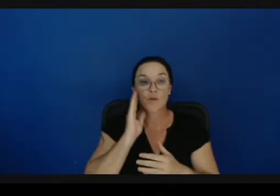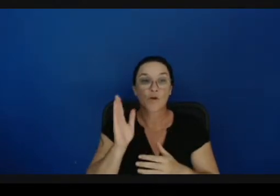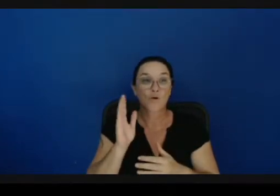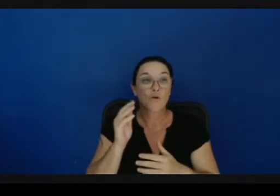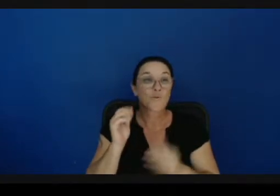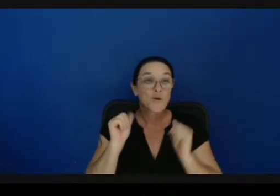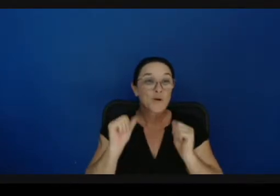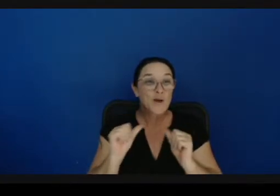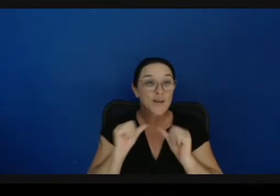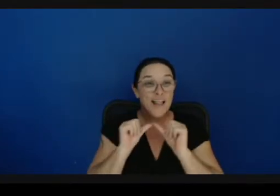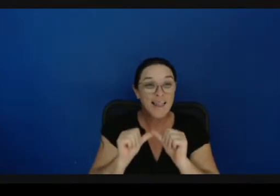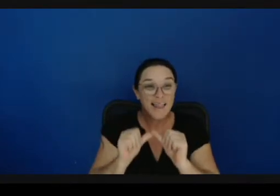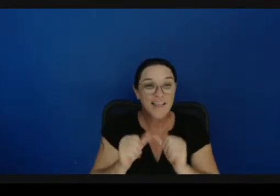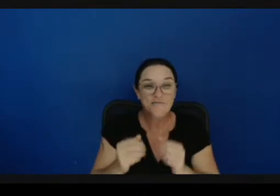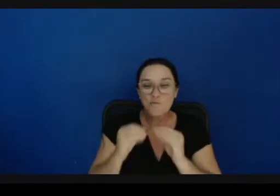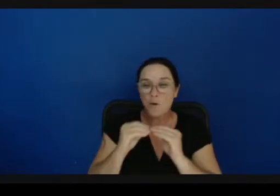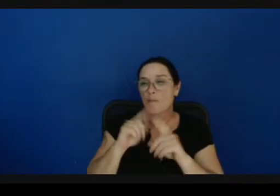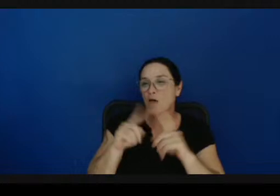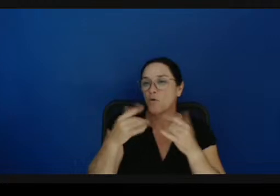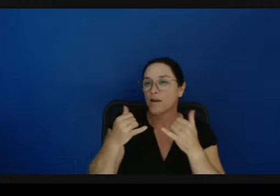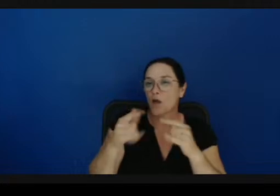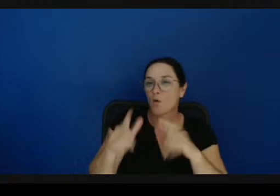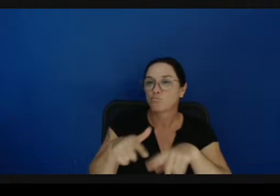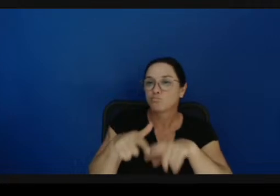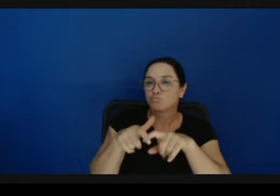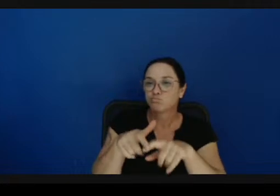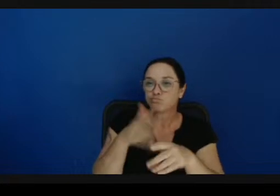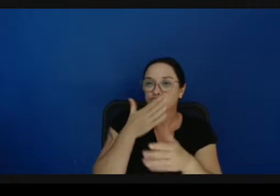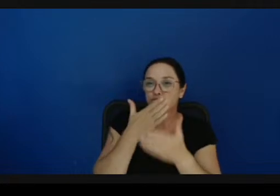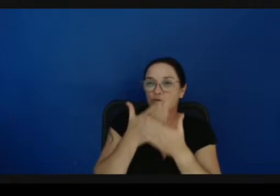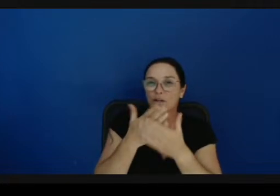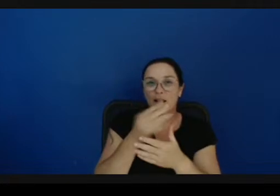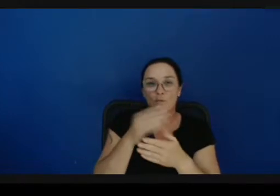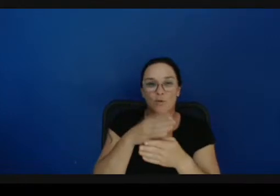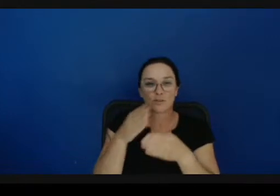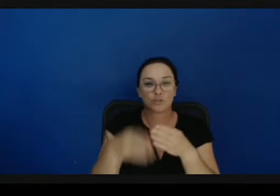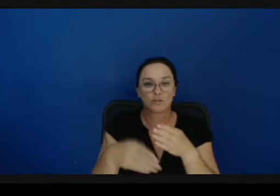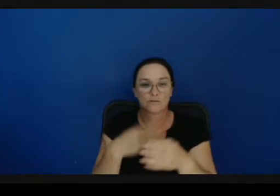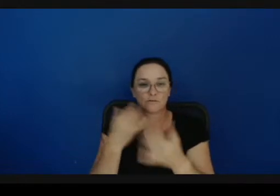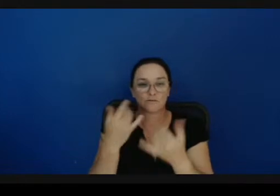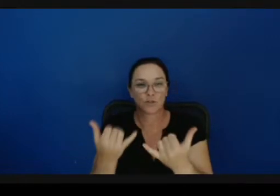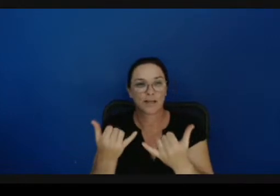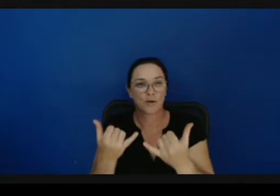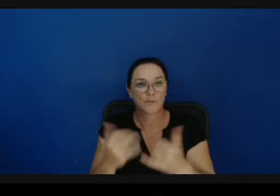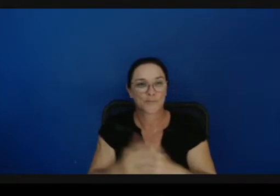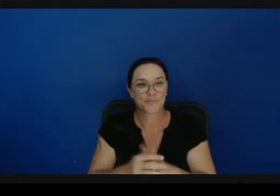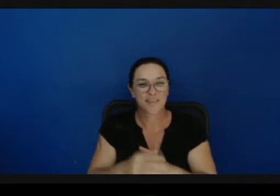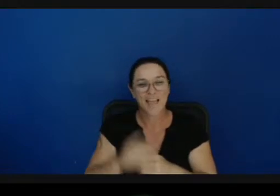we're at maybe a good stopping point here, and we'll wrap it up there for now. I think so too.